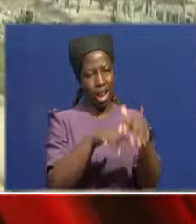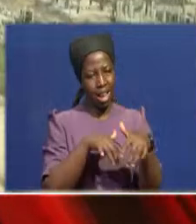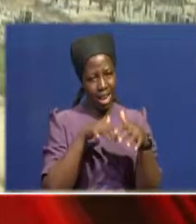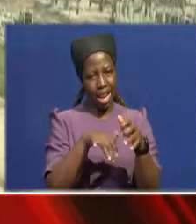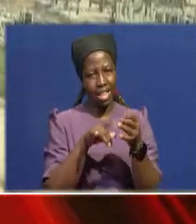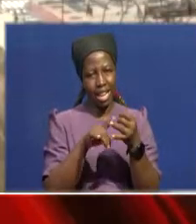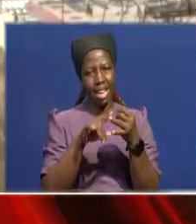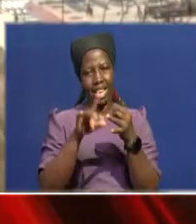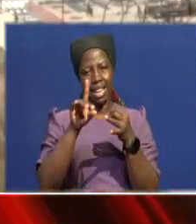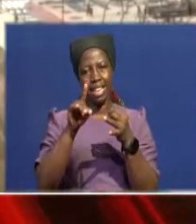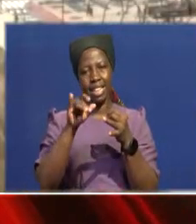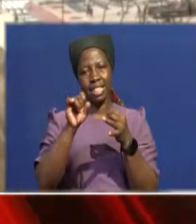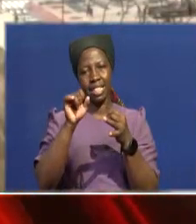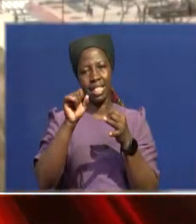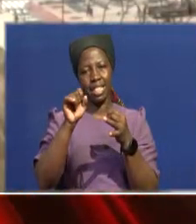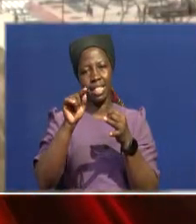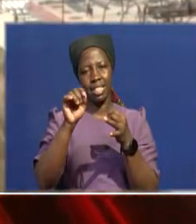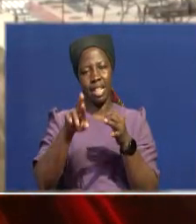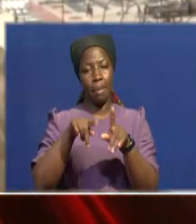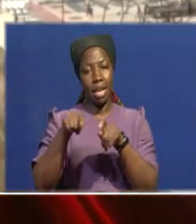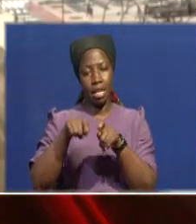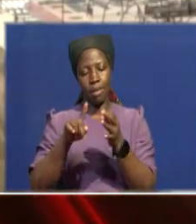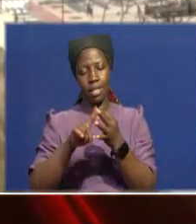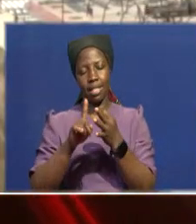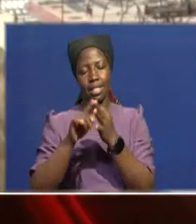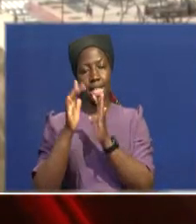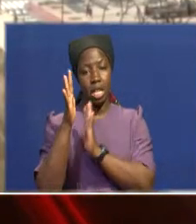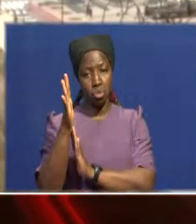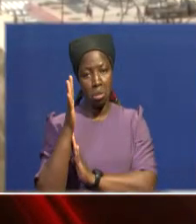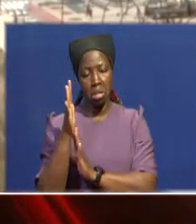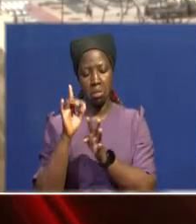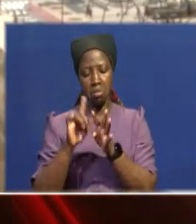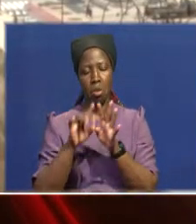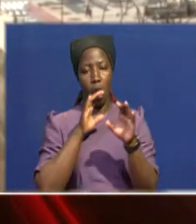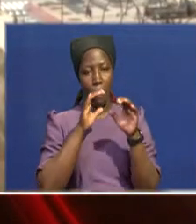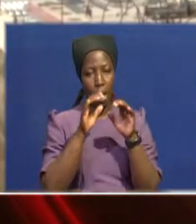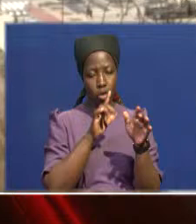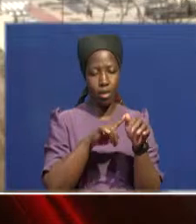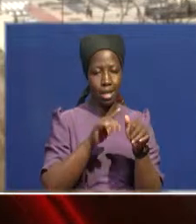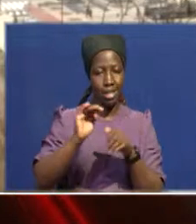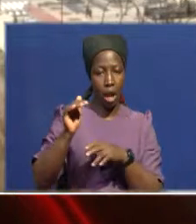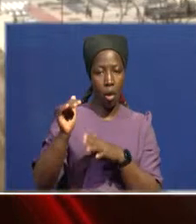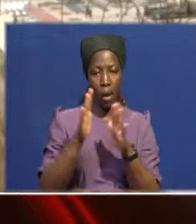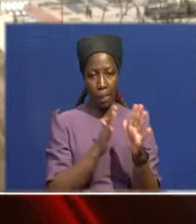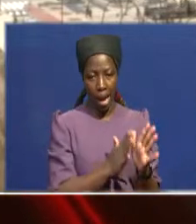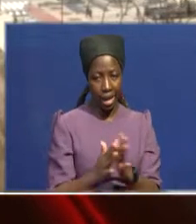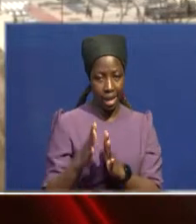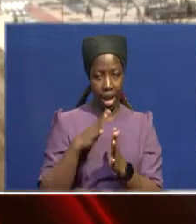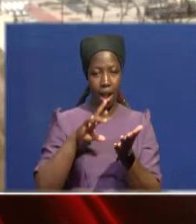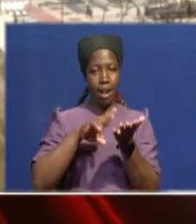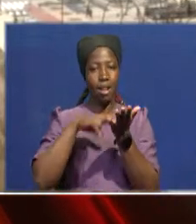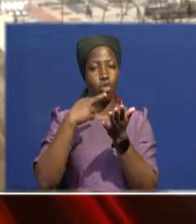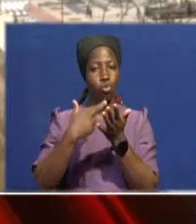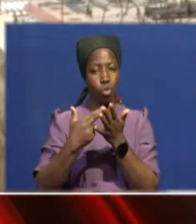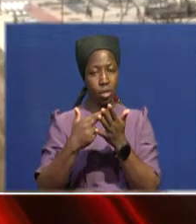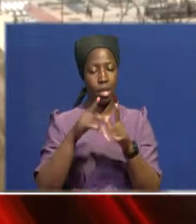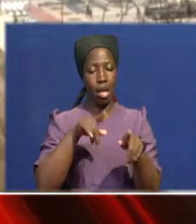disaster management, security, communication, urban planning and resource management.